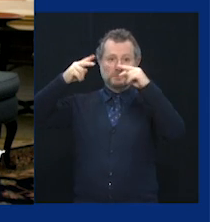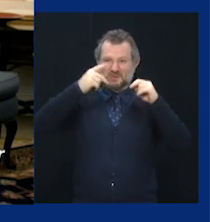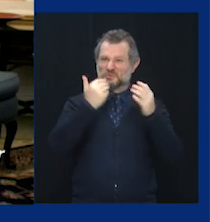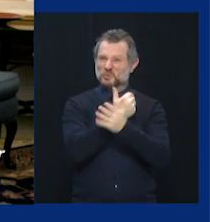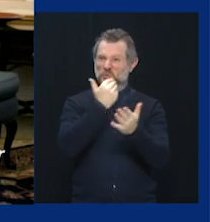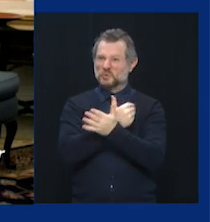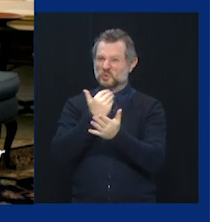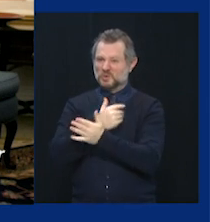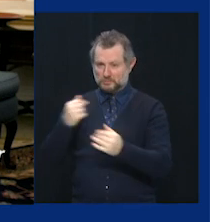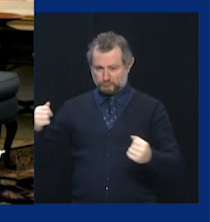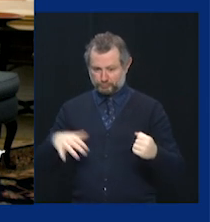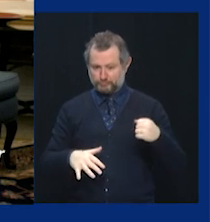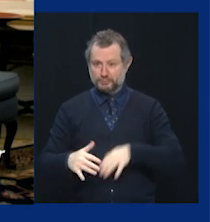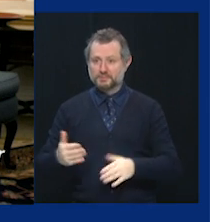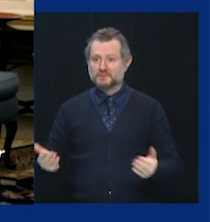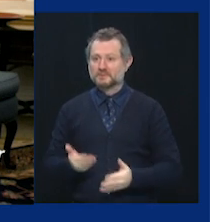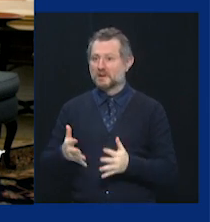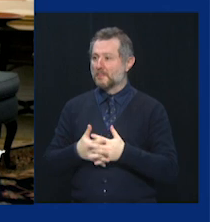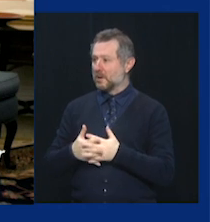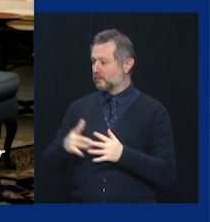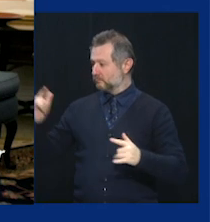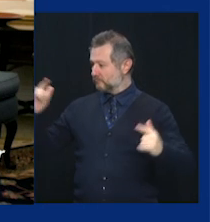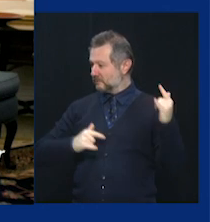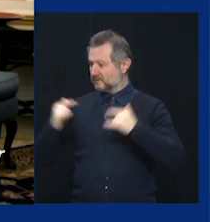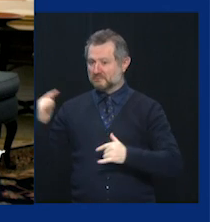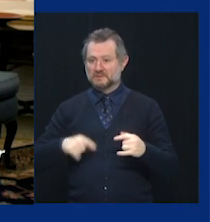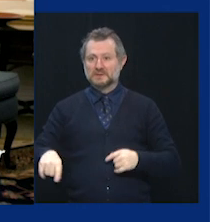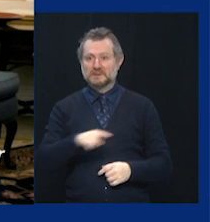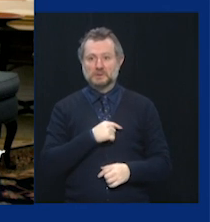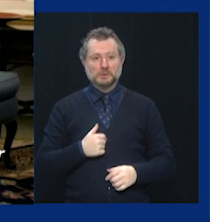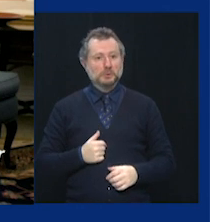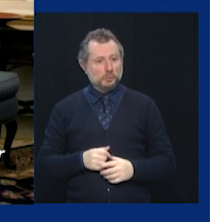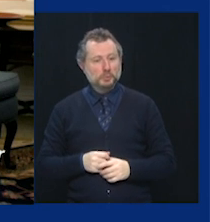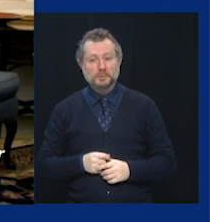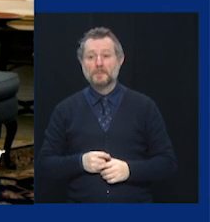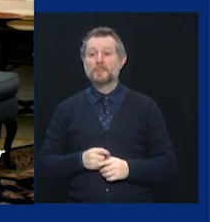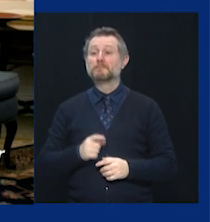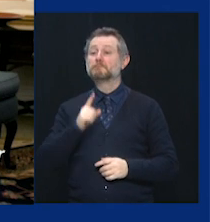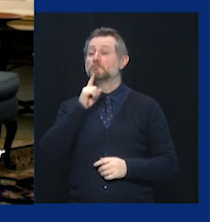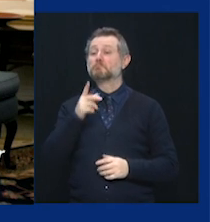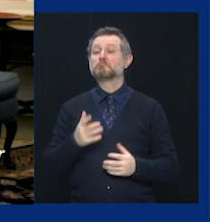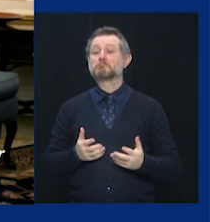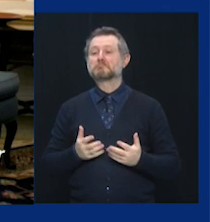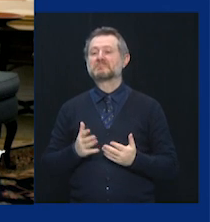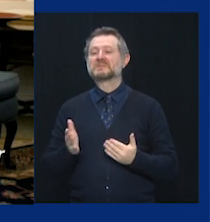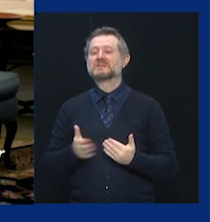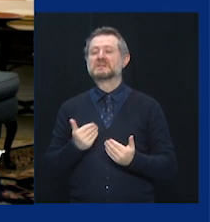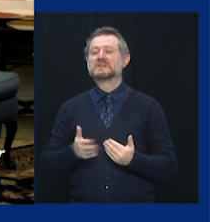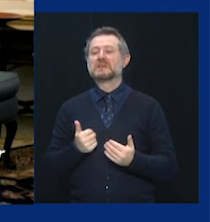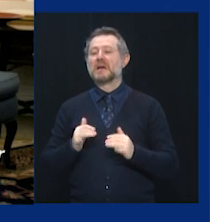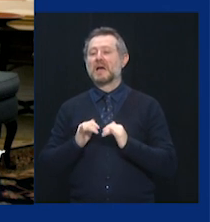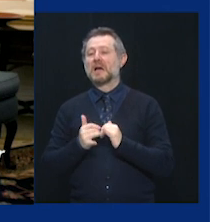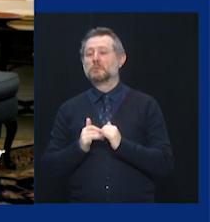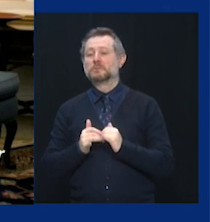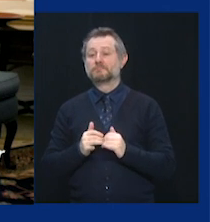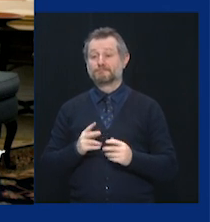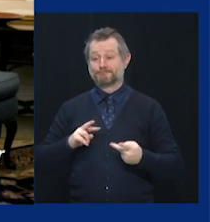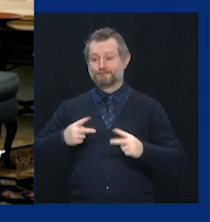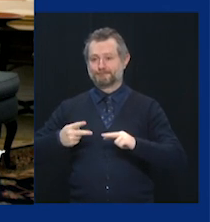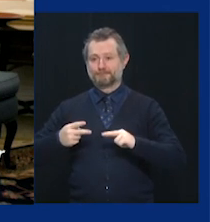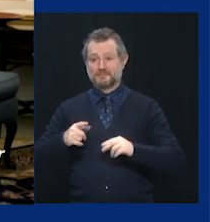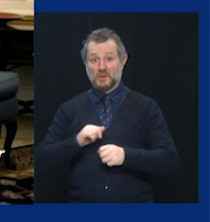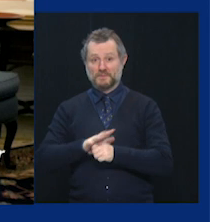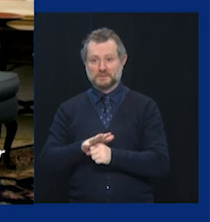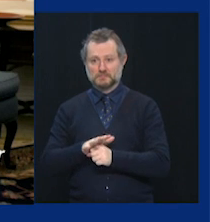airport. It's easier to bring a COVID strain through an airport than it is to